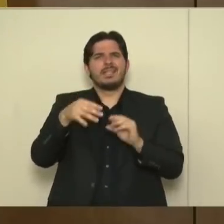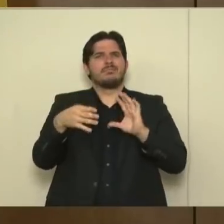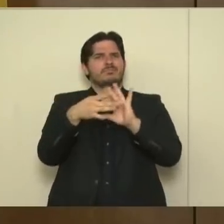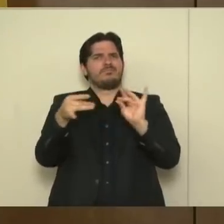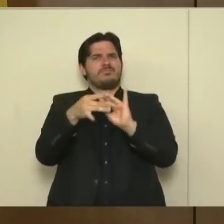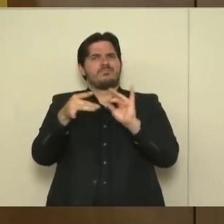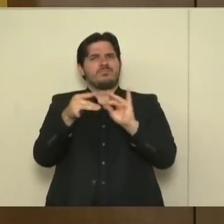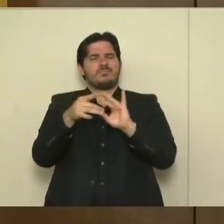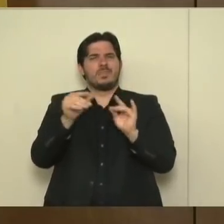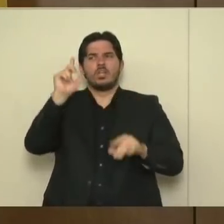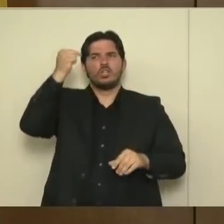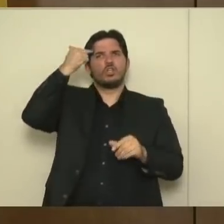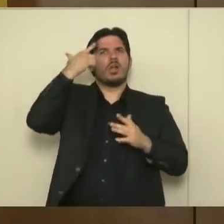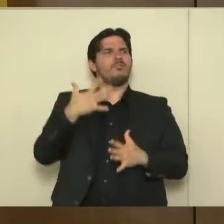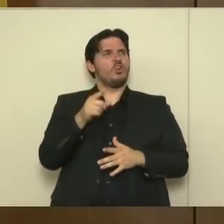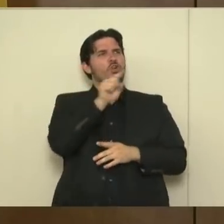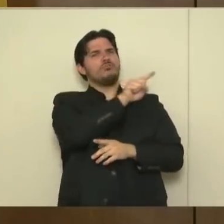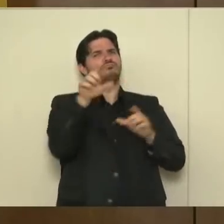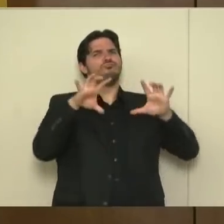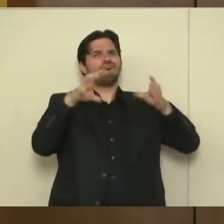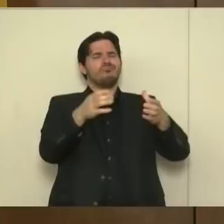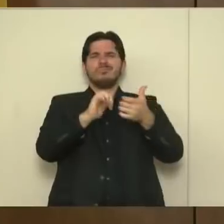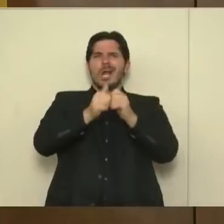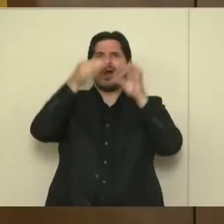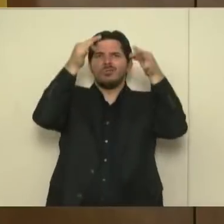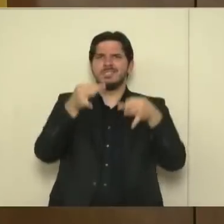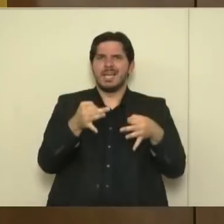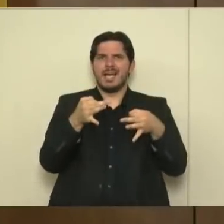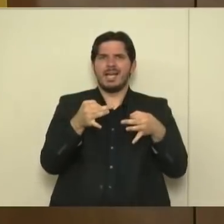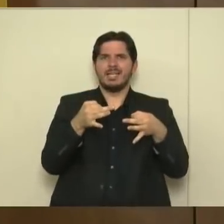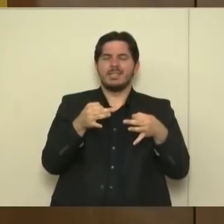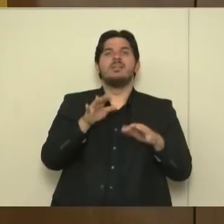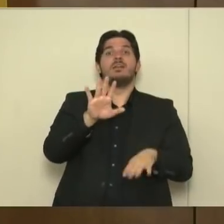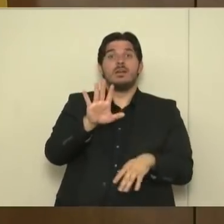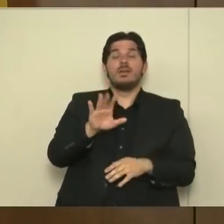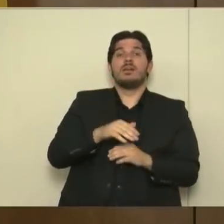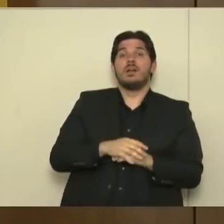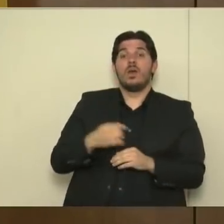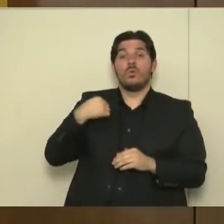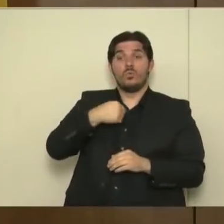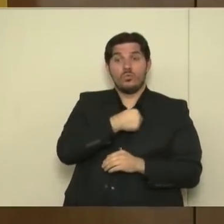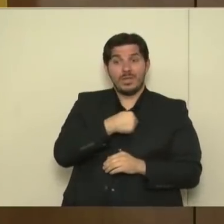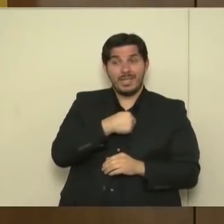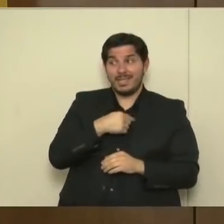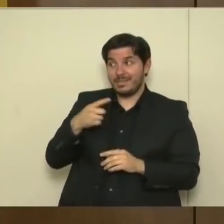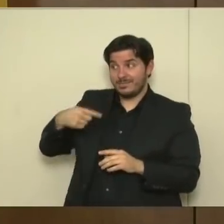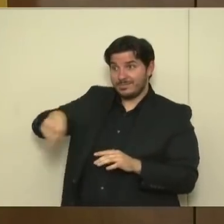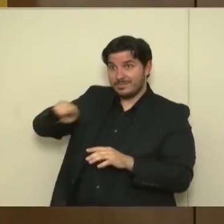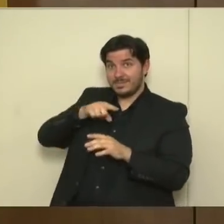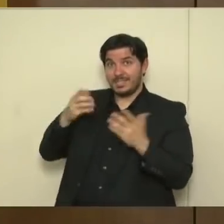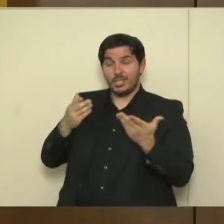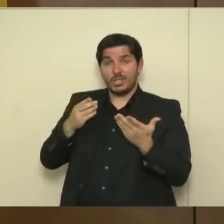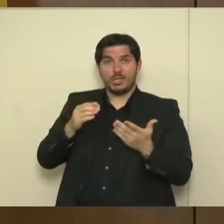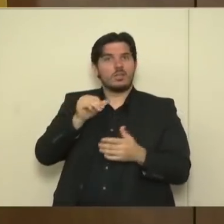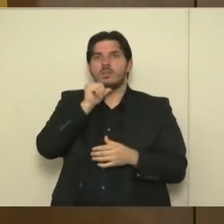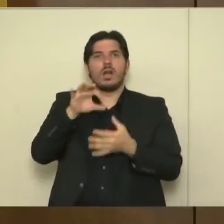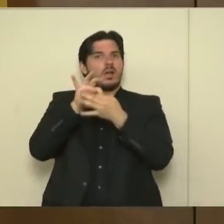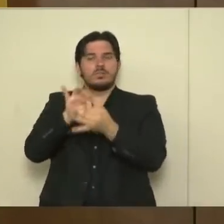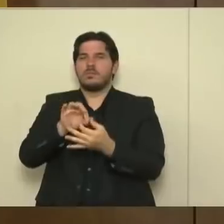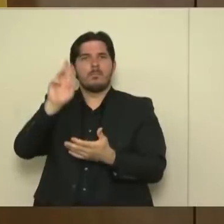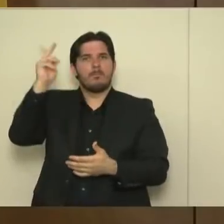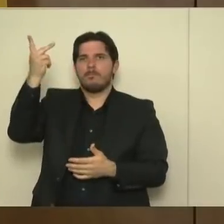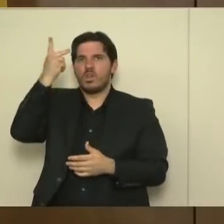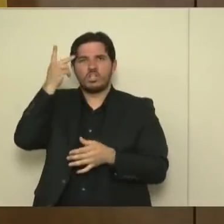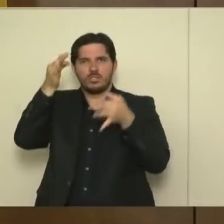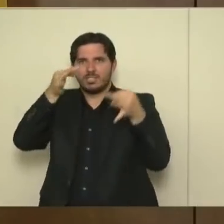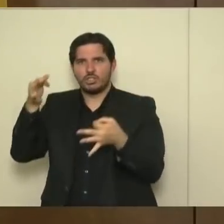make decisions. We've been very clear with you and New Mexicans that we do not make political decisions. The virus doesn't care what